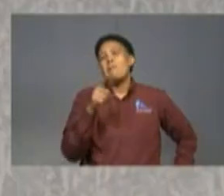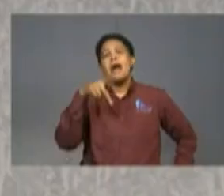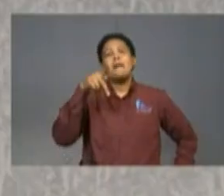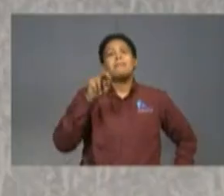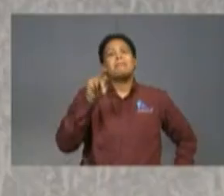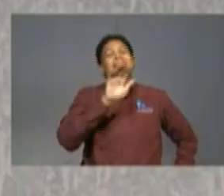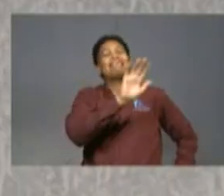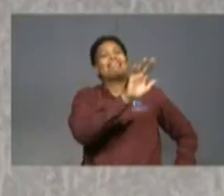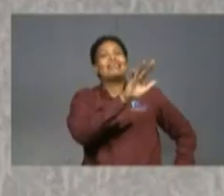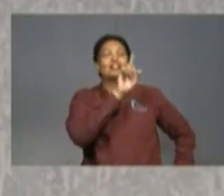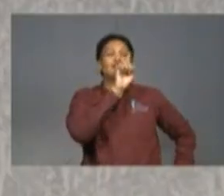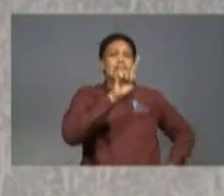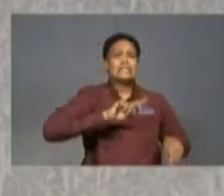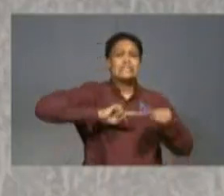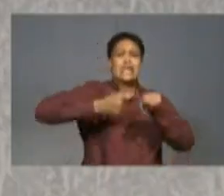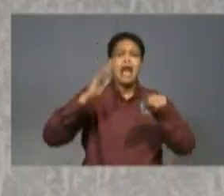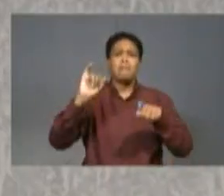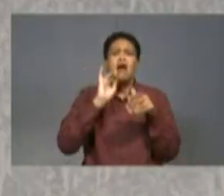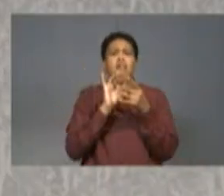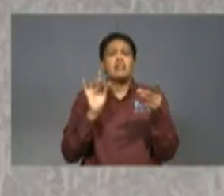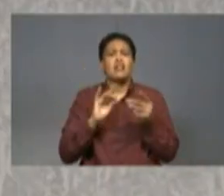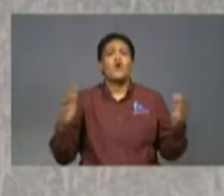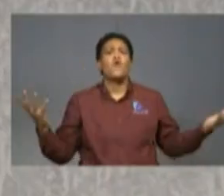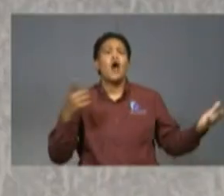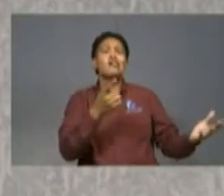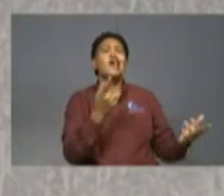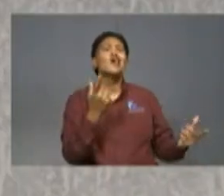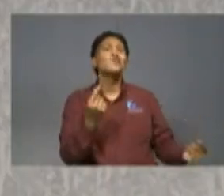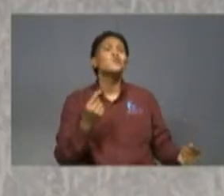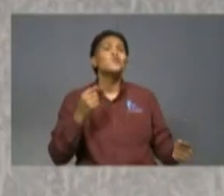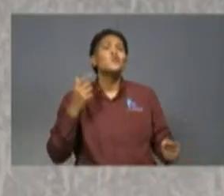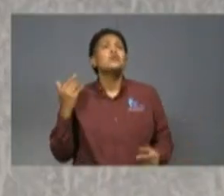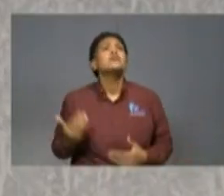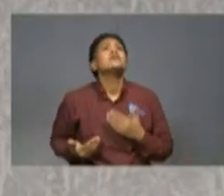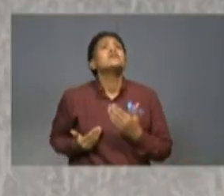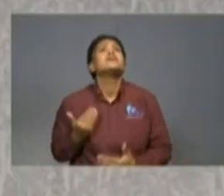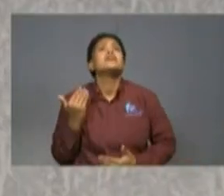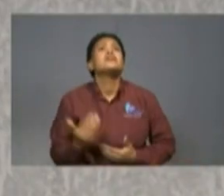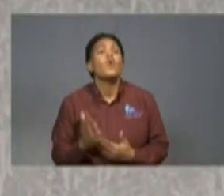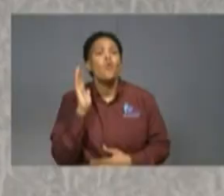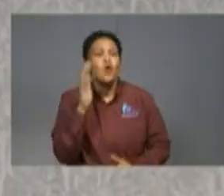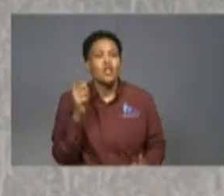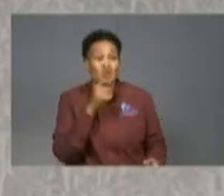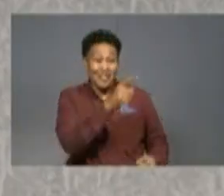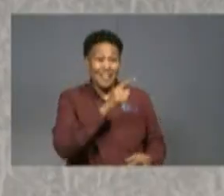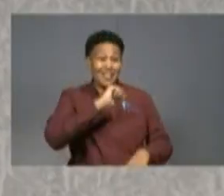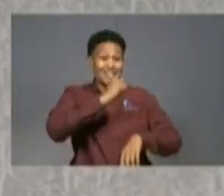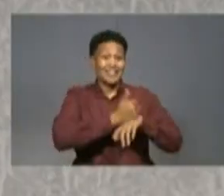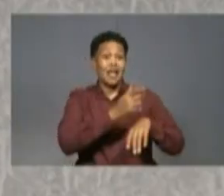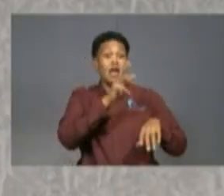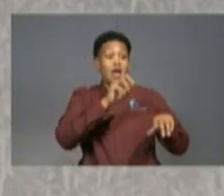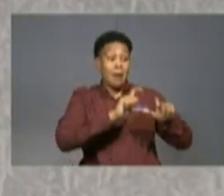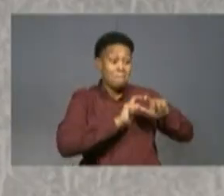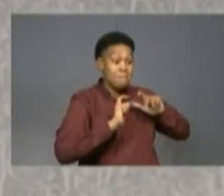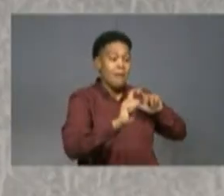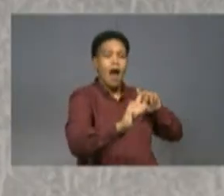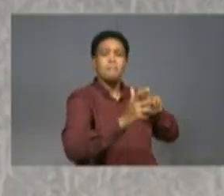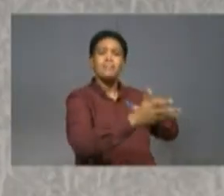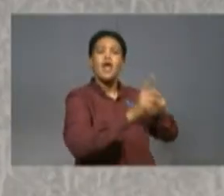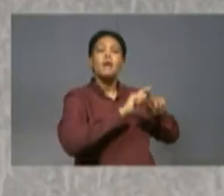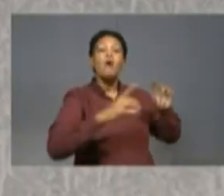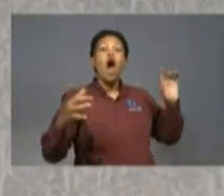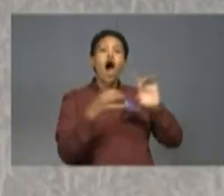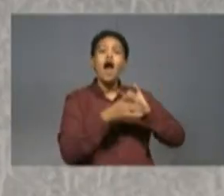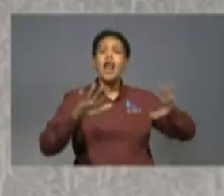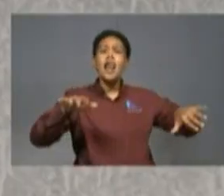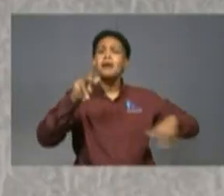PNP has started by talking about what they had in the pipeline. They were the government that lay a pipeline and never connected it so that the people could get water.